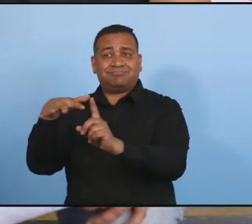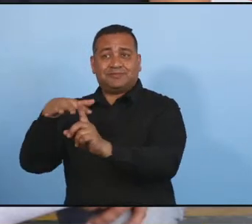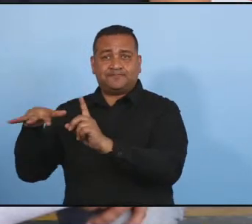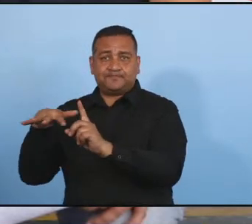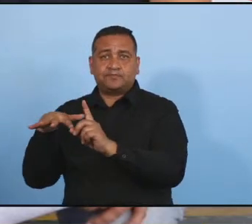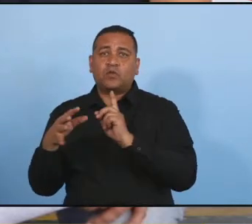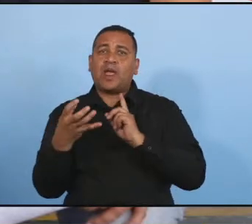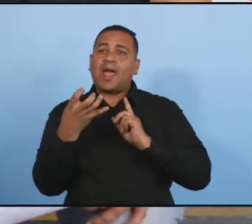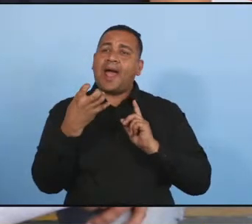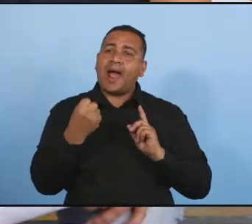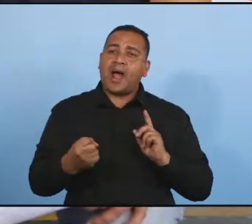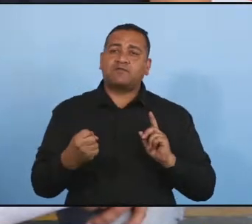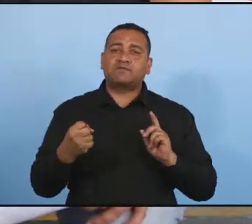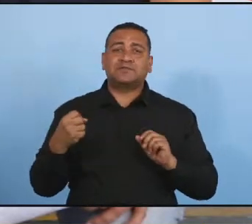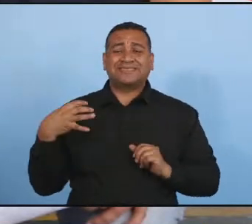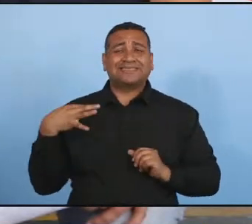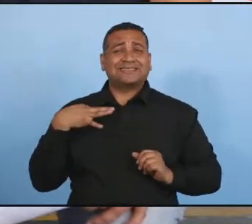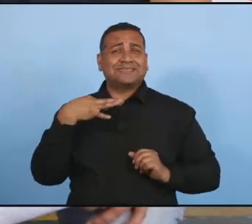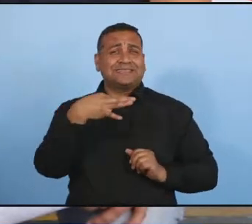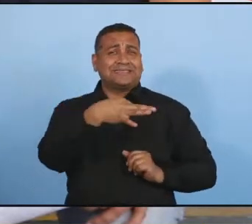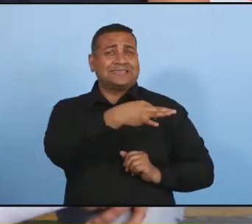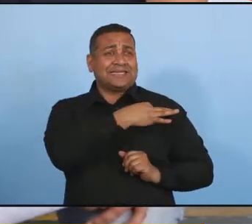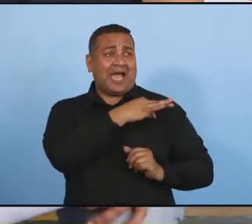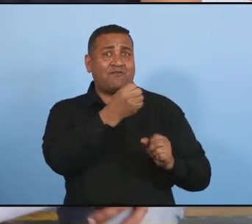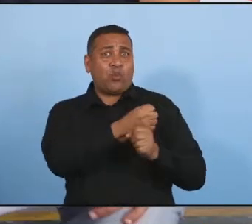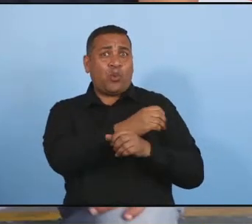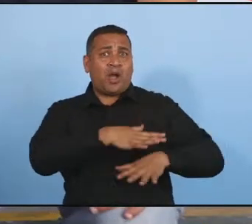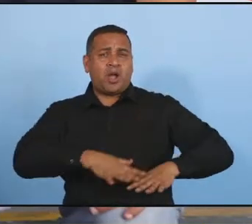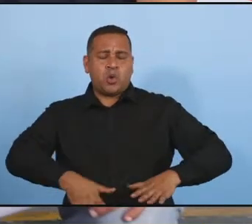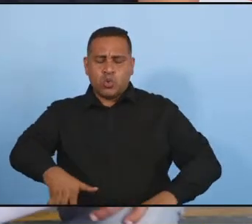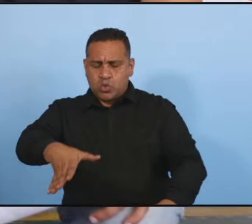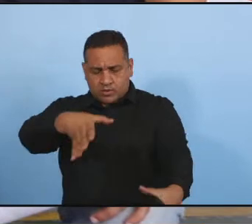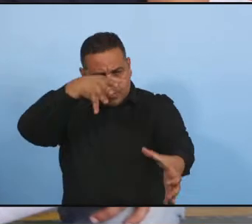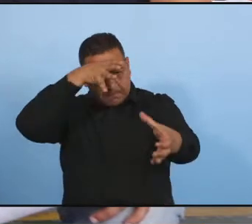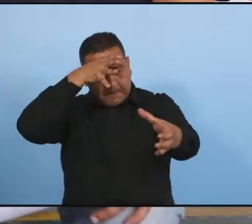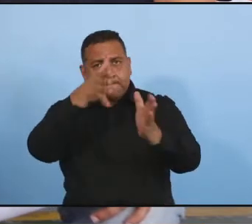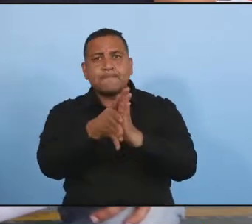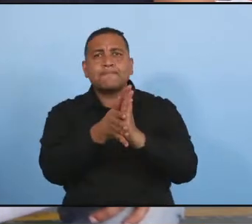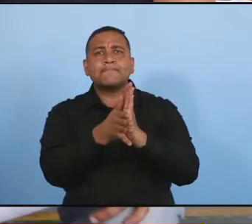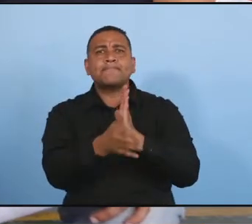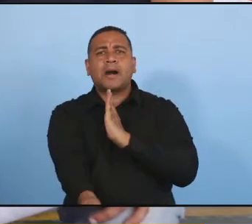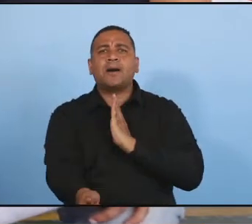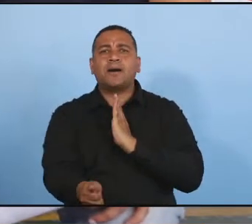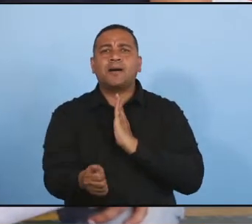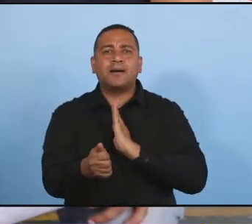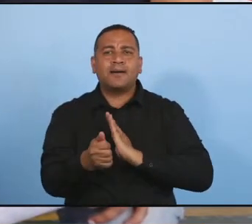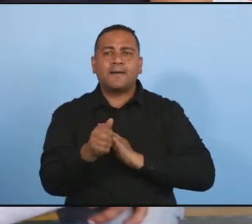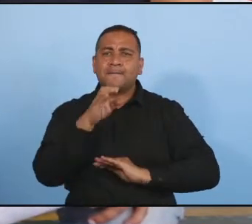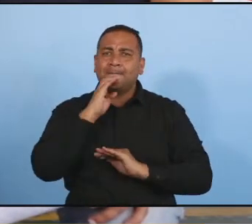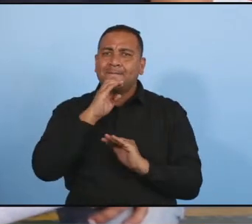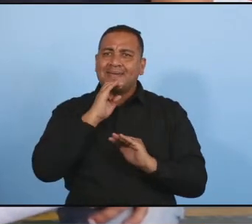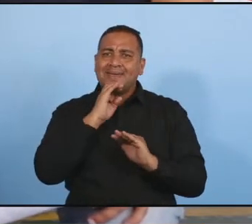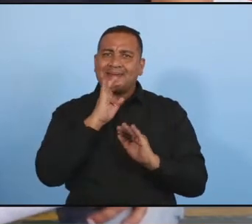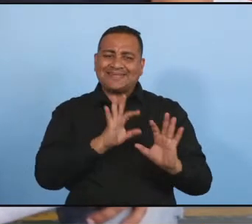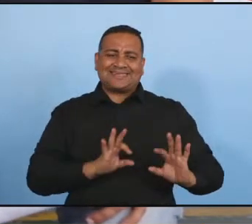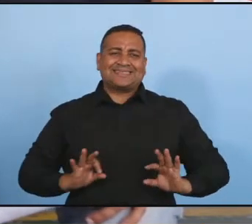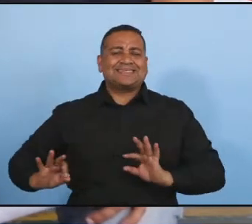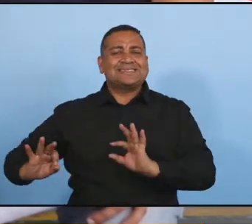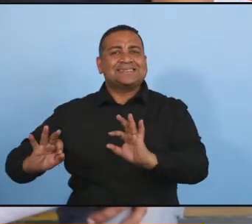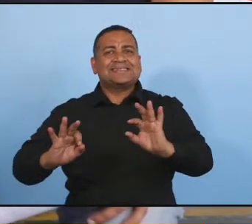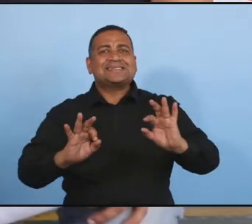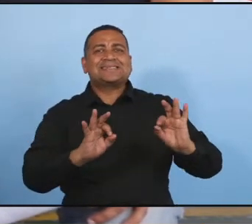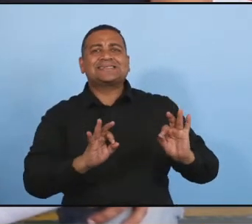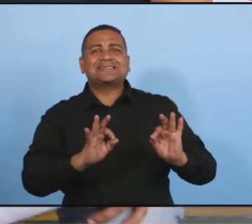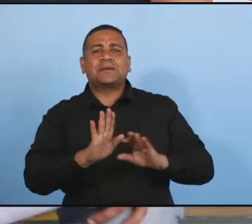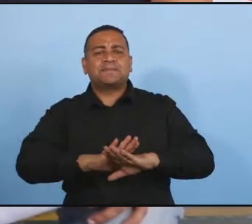staff, and I just want to compliment and mention this. And this is really what has set the benchmark for